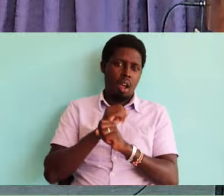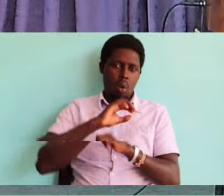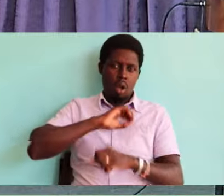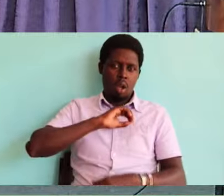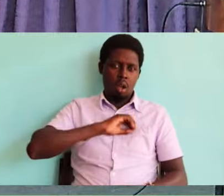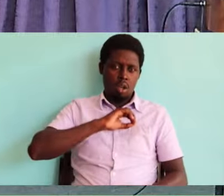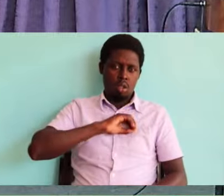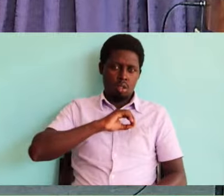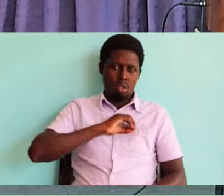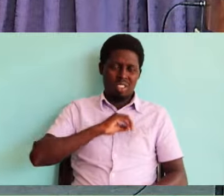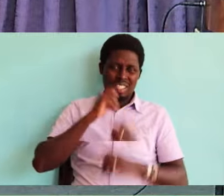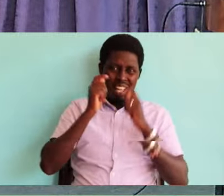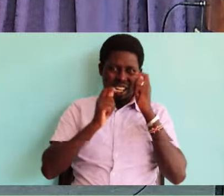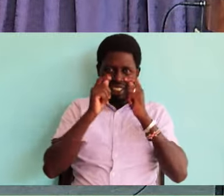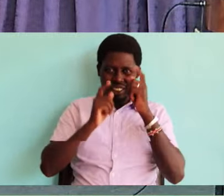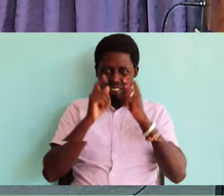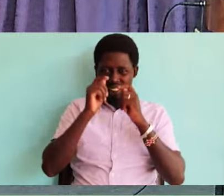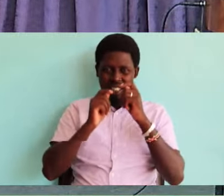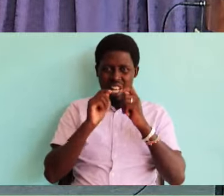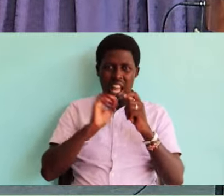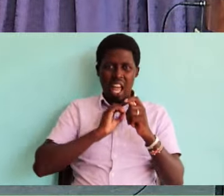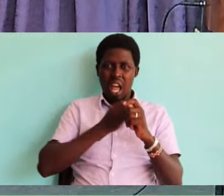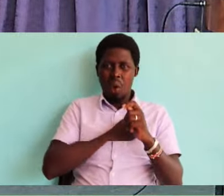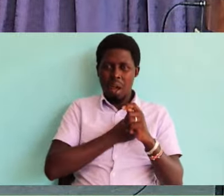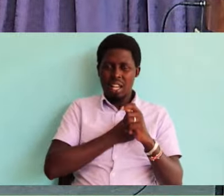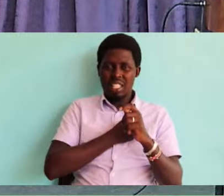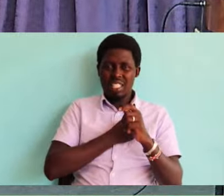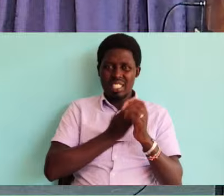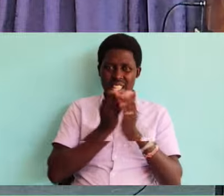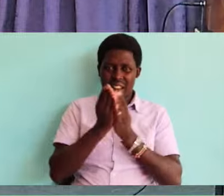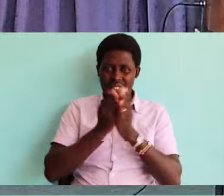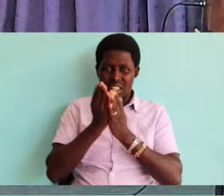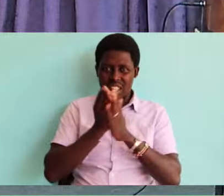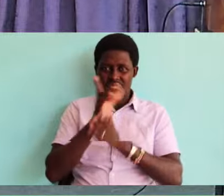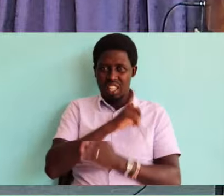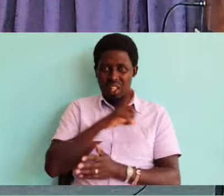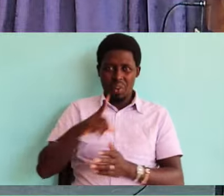our talents, our serving the Lord, can come